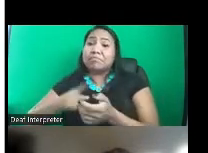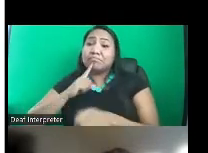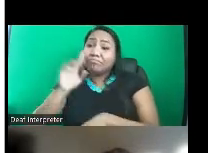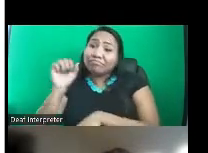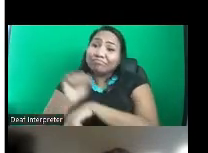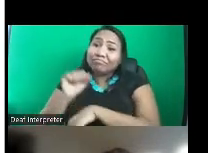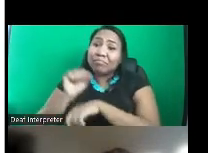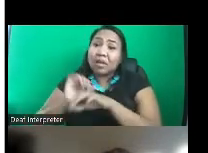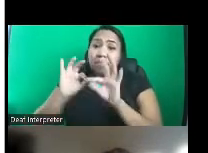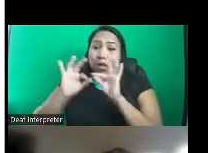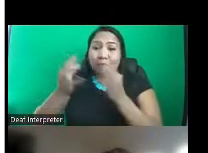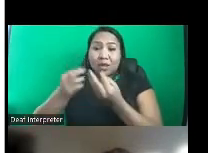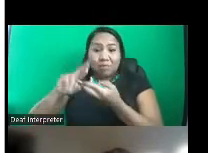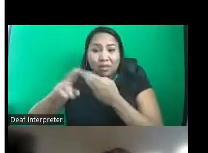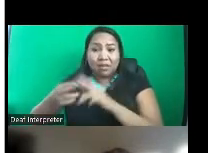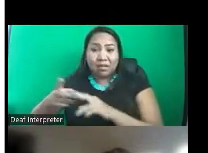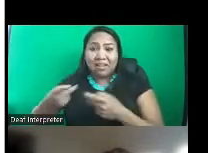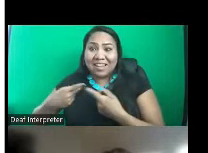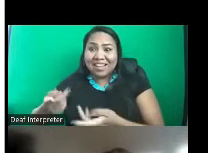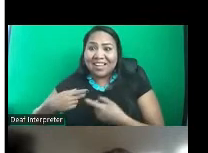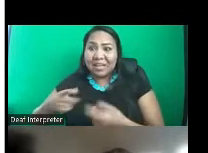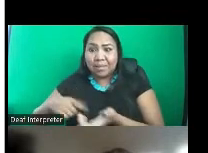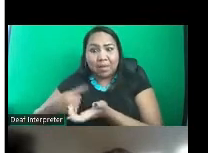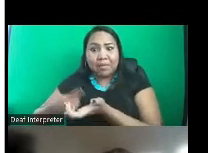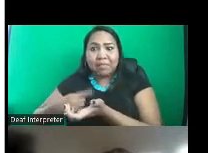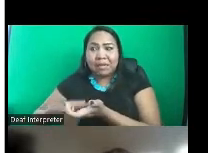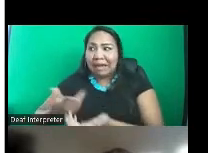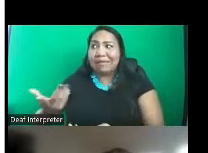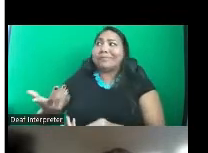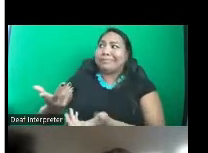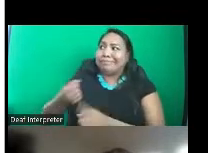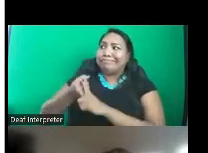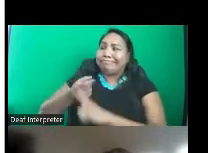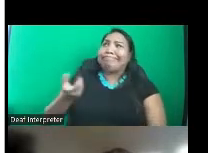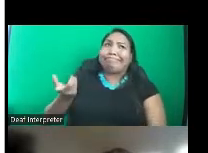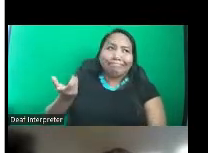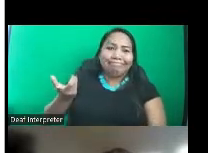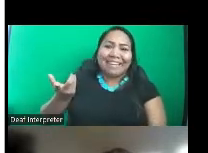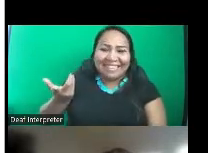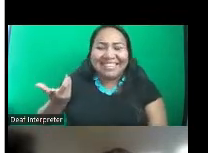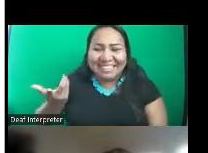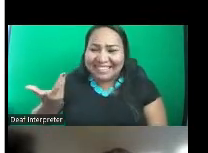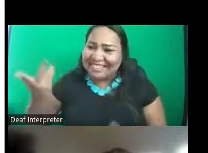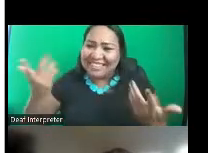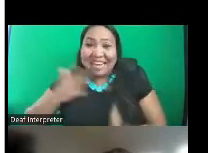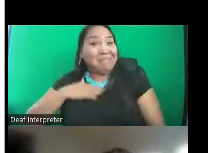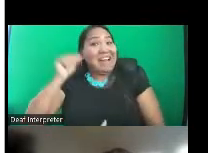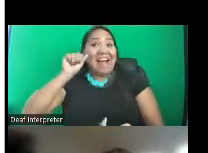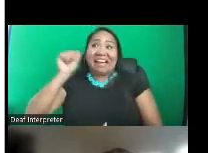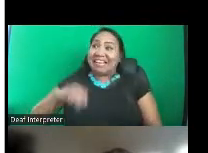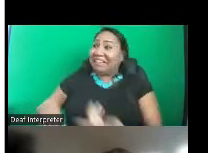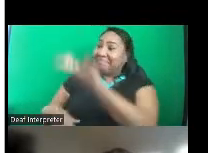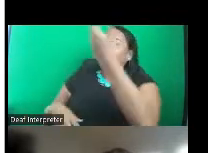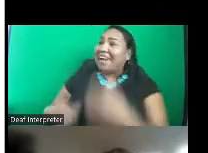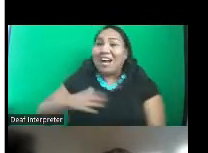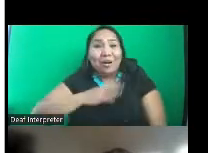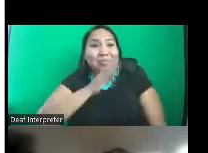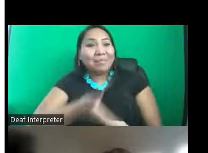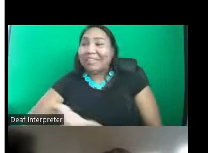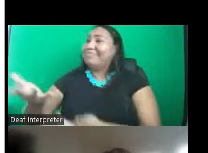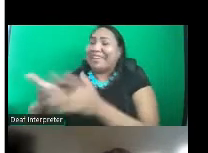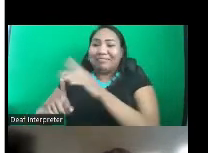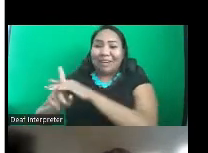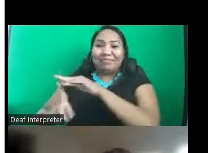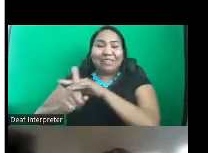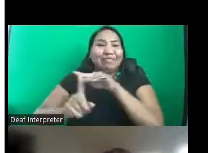so it's really walking with them through healthcare, and they're really appreciative. I feel